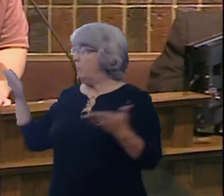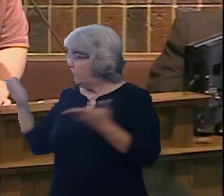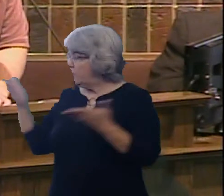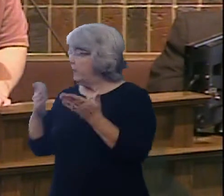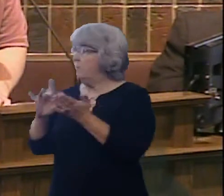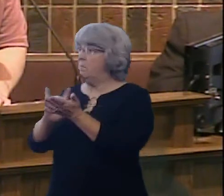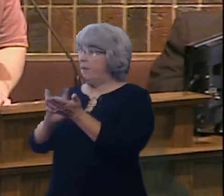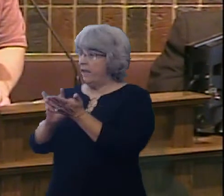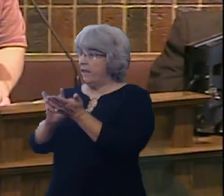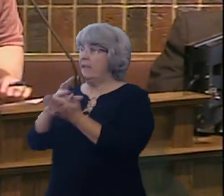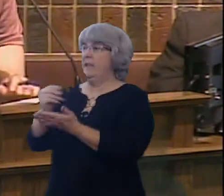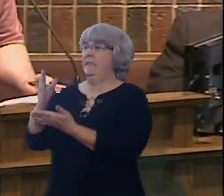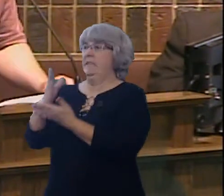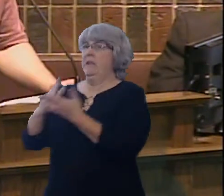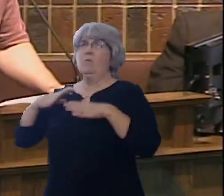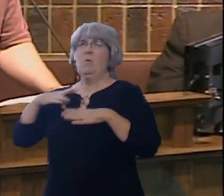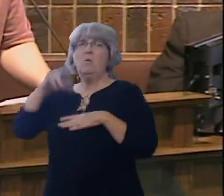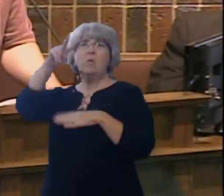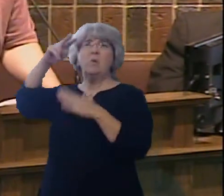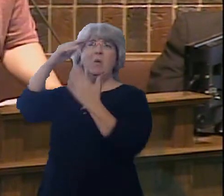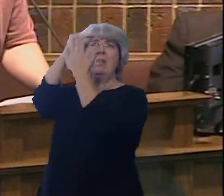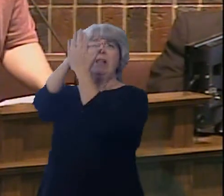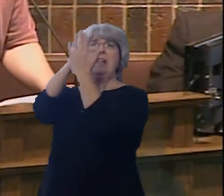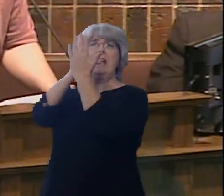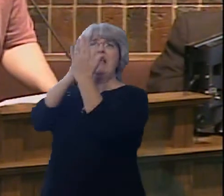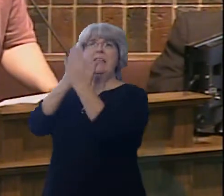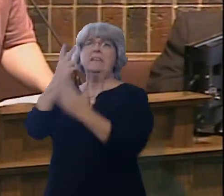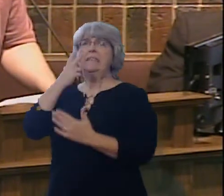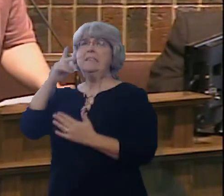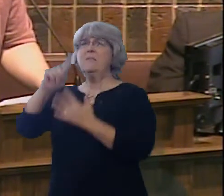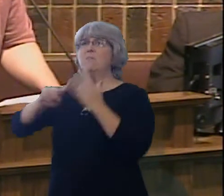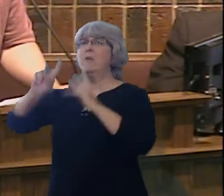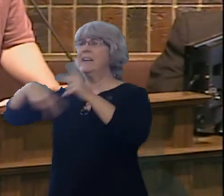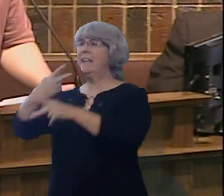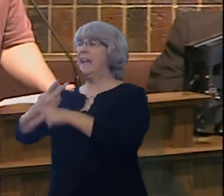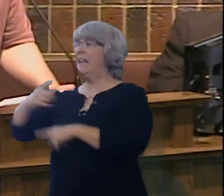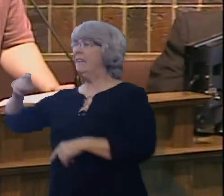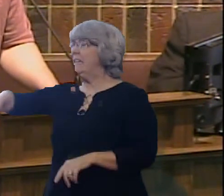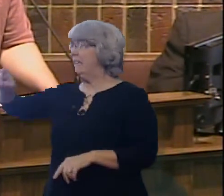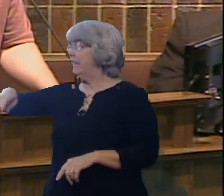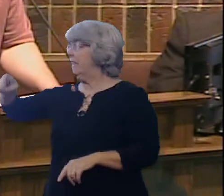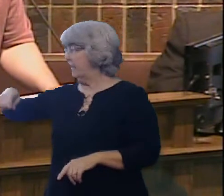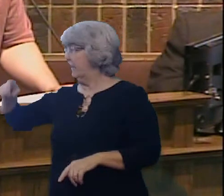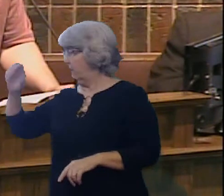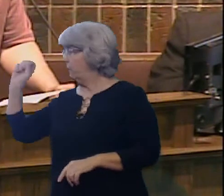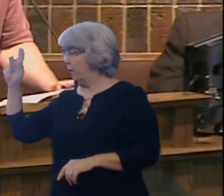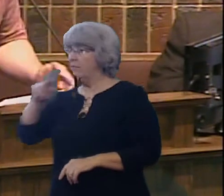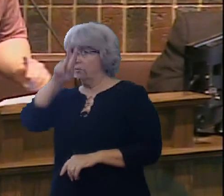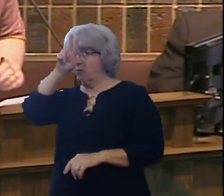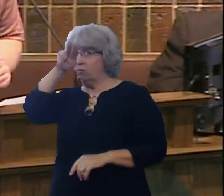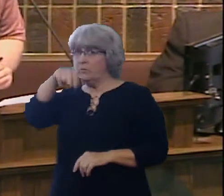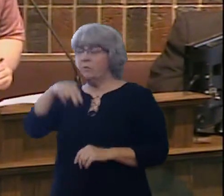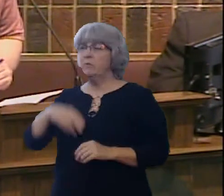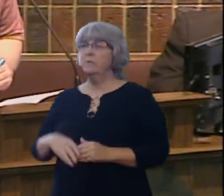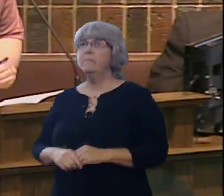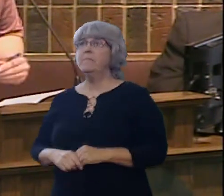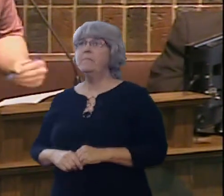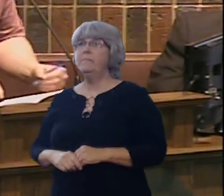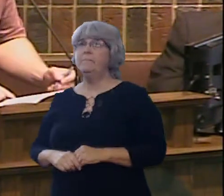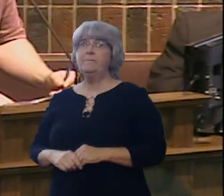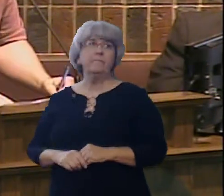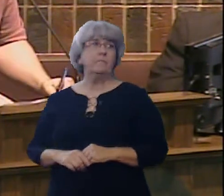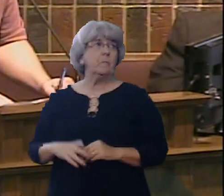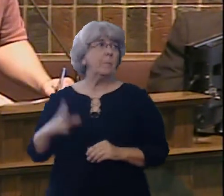check the list out in the foyer to see what their needs are and try to meet those before they go. We've also been talking